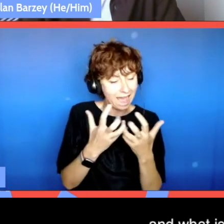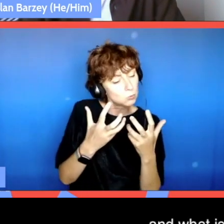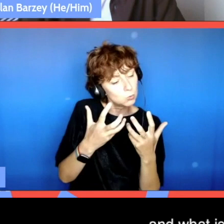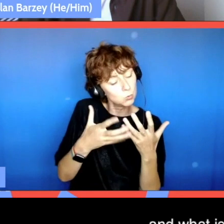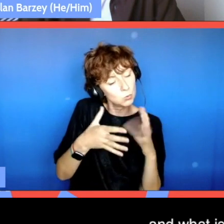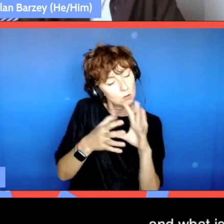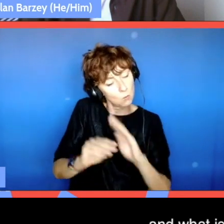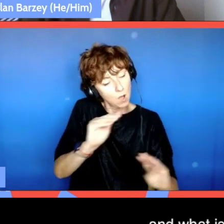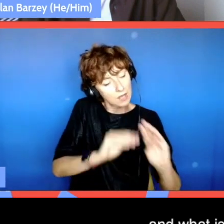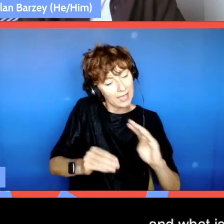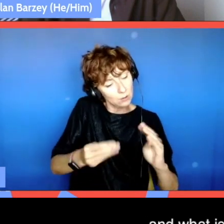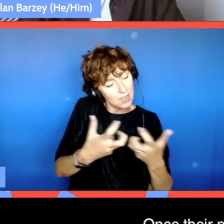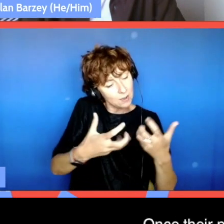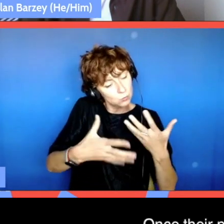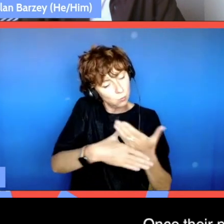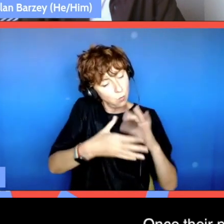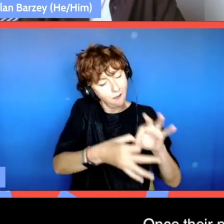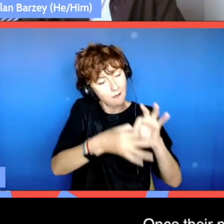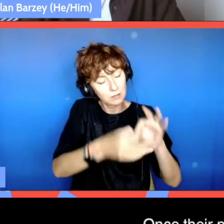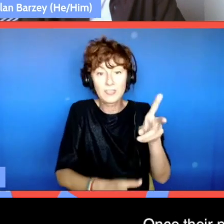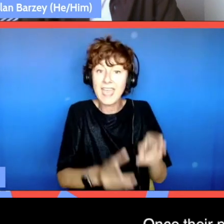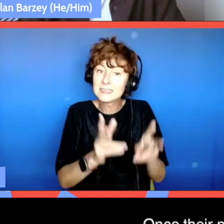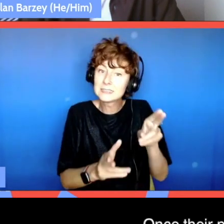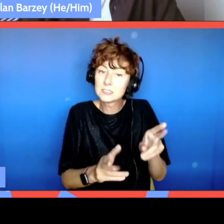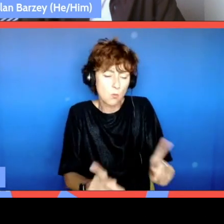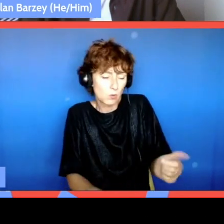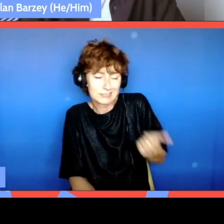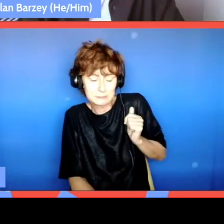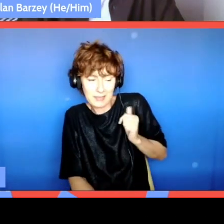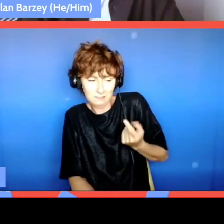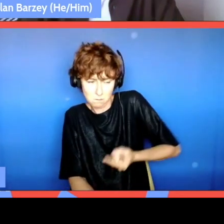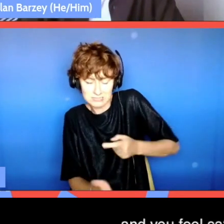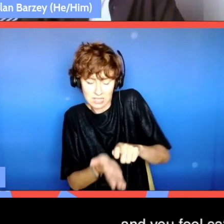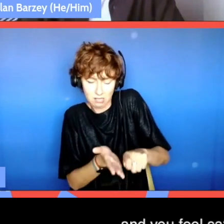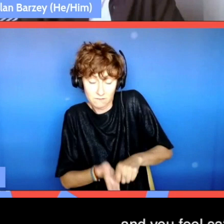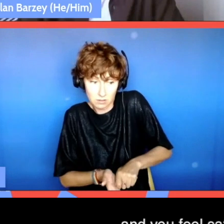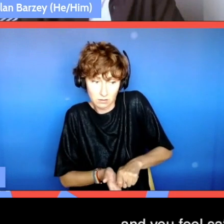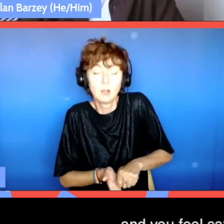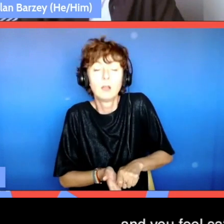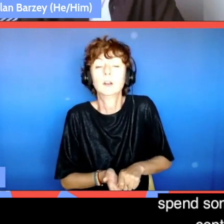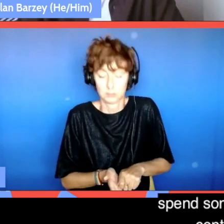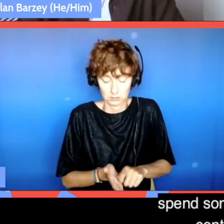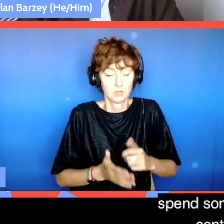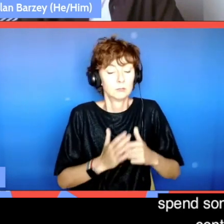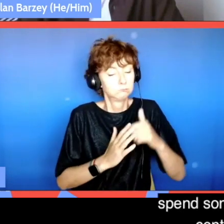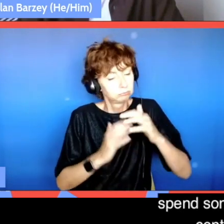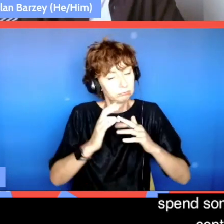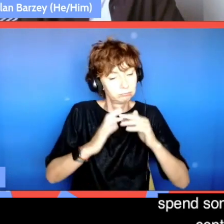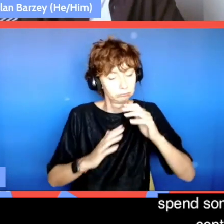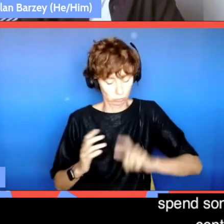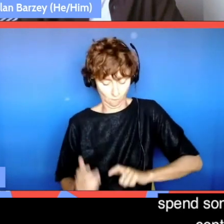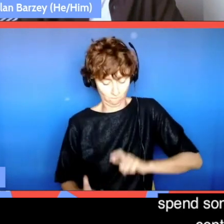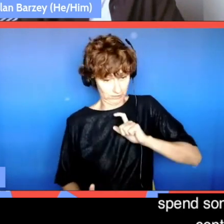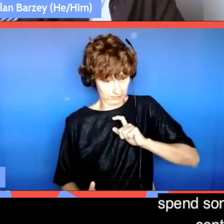what is expected of a writer. Once your portfolio is a bit bulkier and you feel safe and confident to do so, spend some time